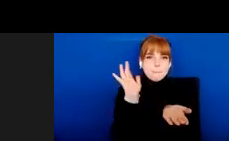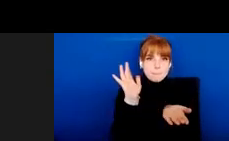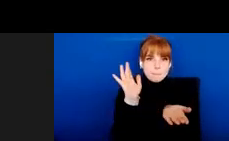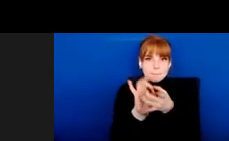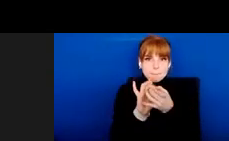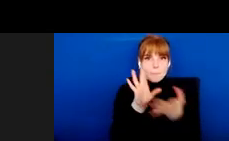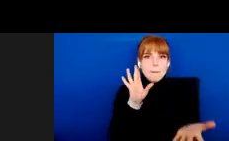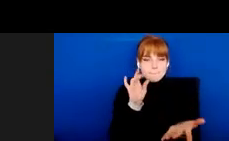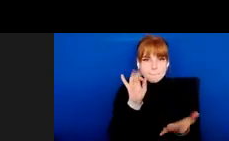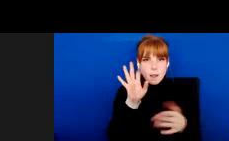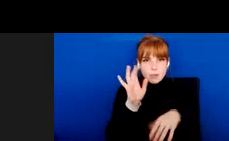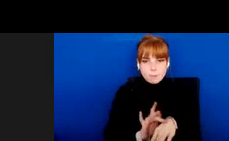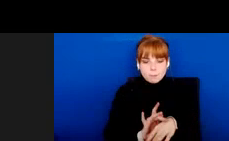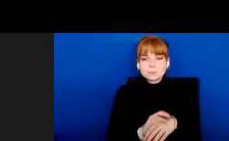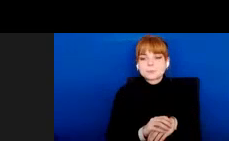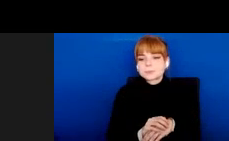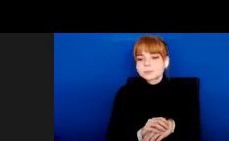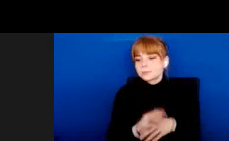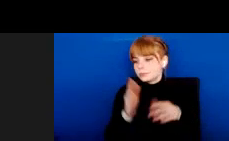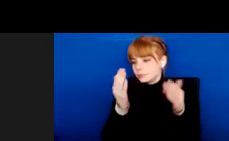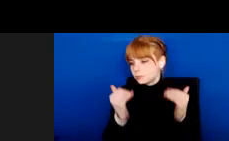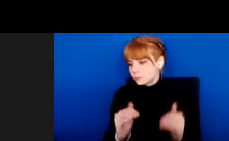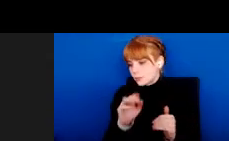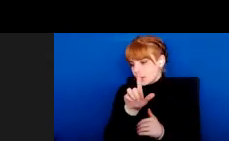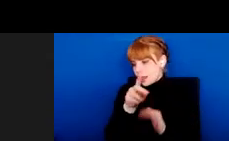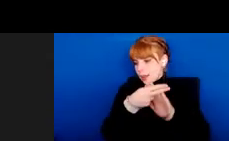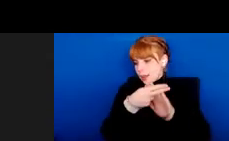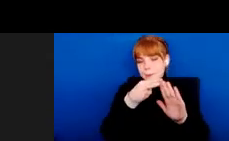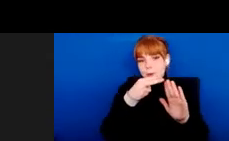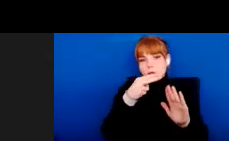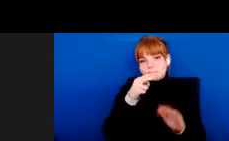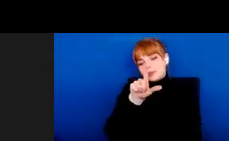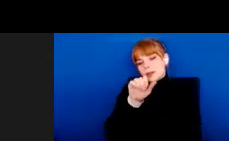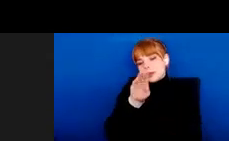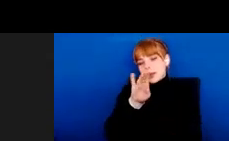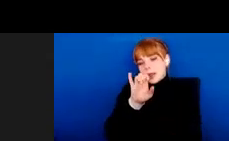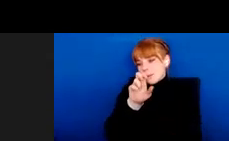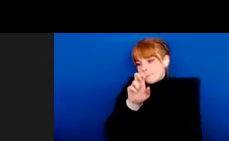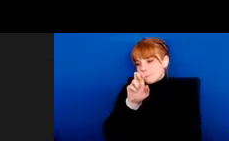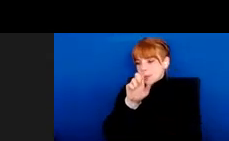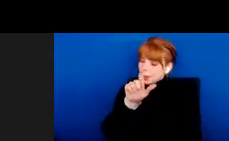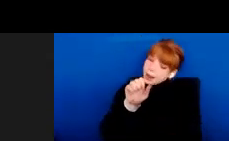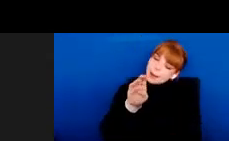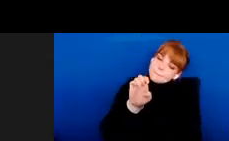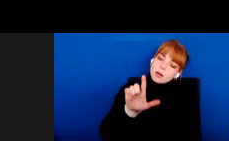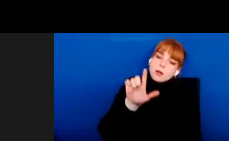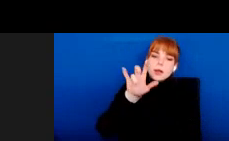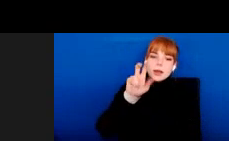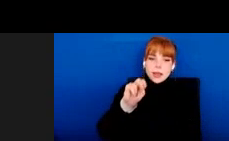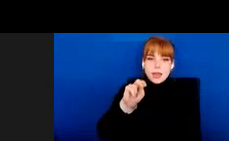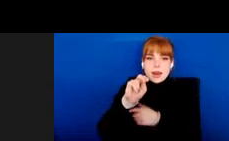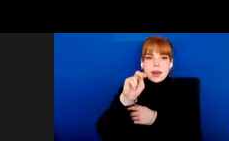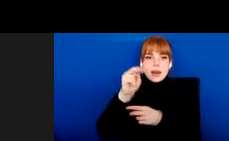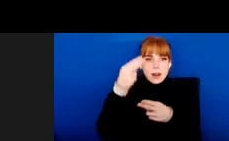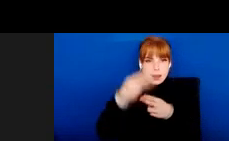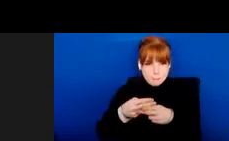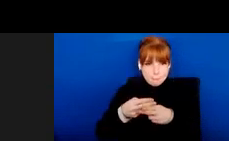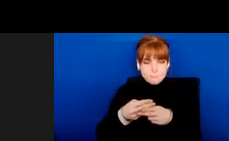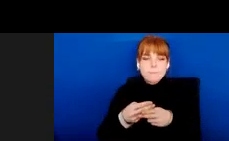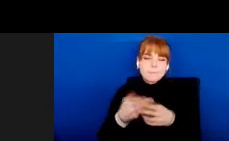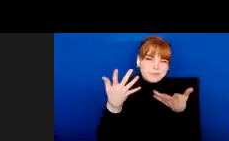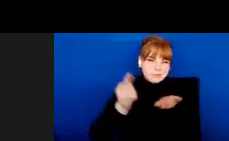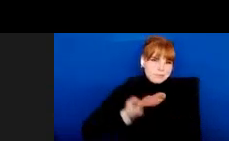Label and name is one that we already covered. We spent quite a bit of time toward the end of our last time together talking about label and name. Just again, a really